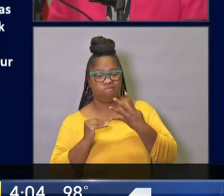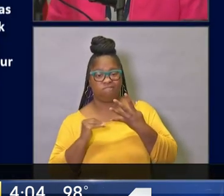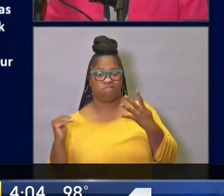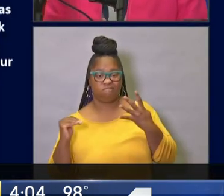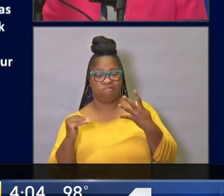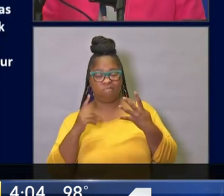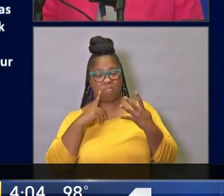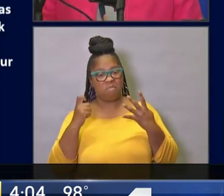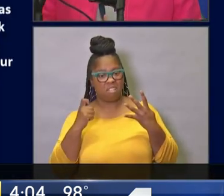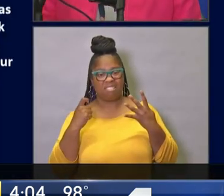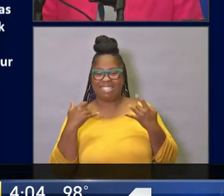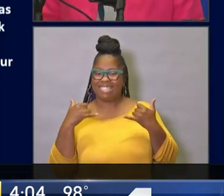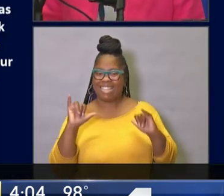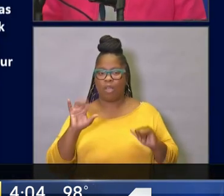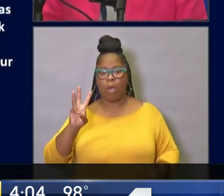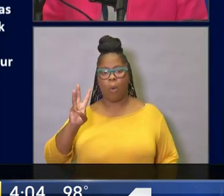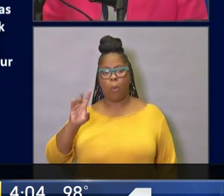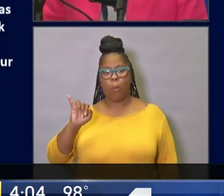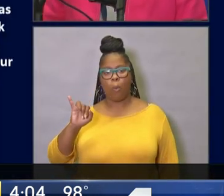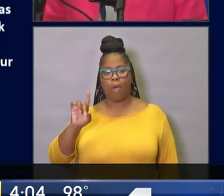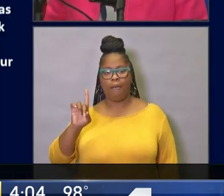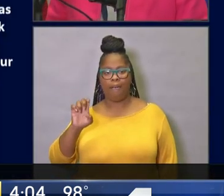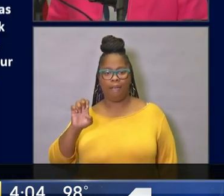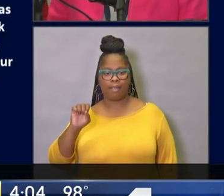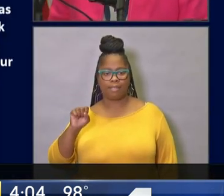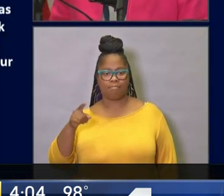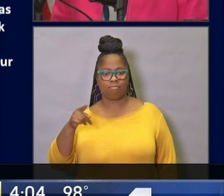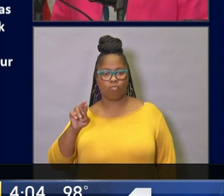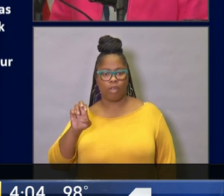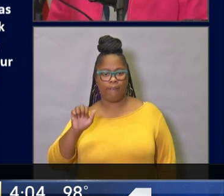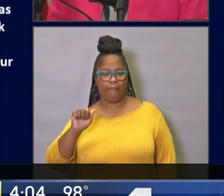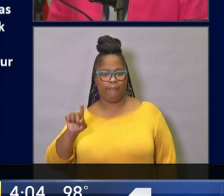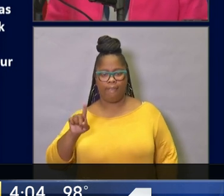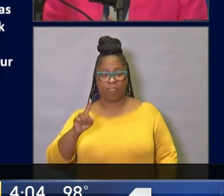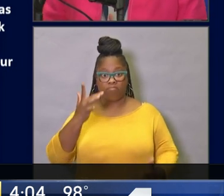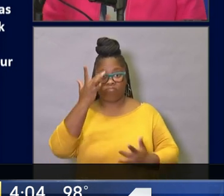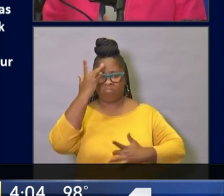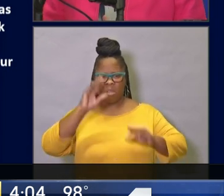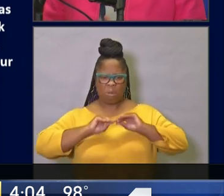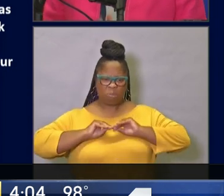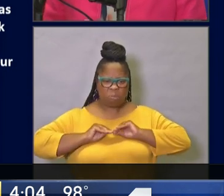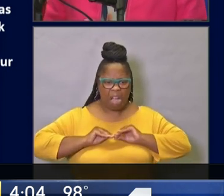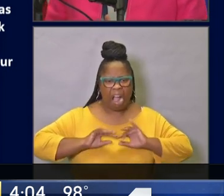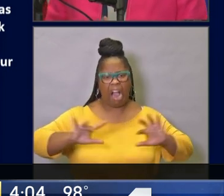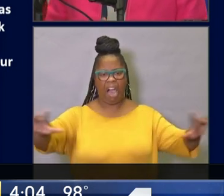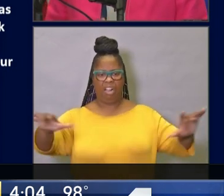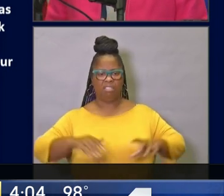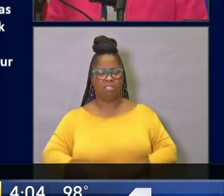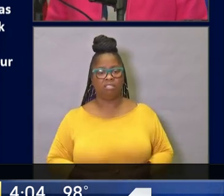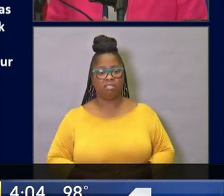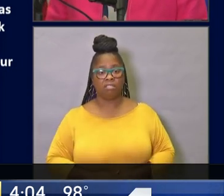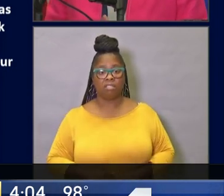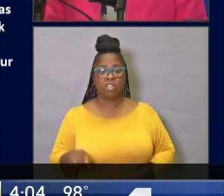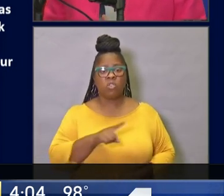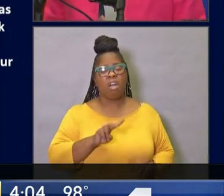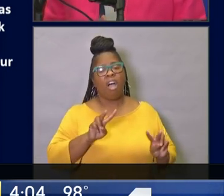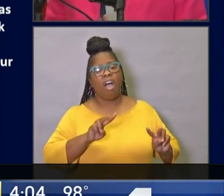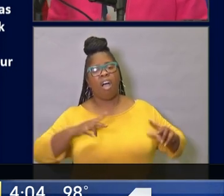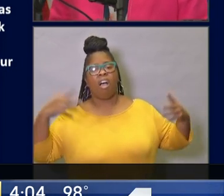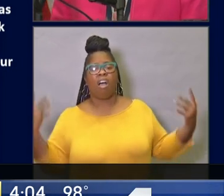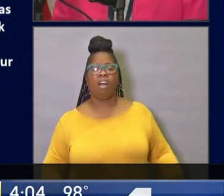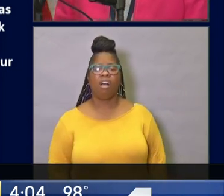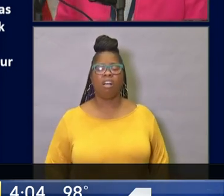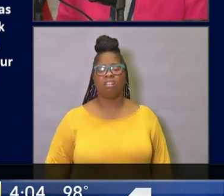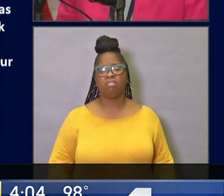rose slightly this week, keeping us from moving to the next level of reopening. I do not want us to become discouraged because we remain